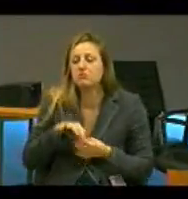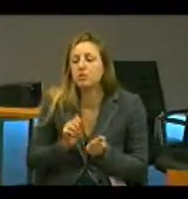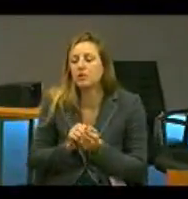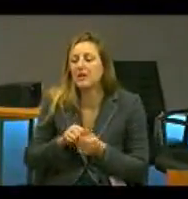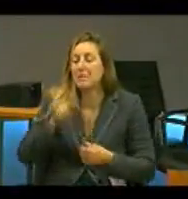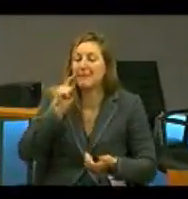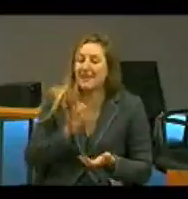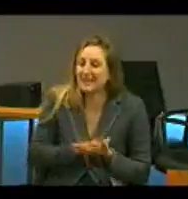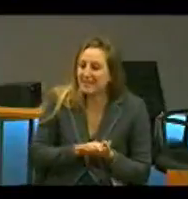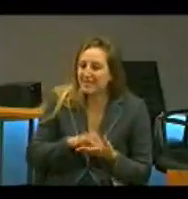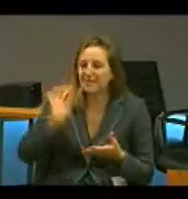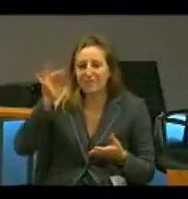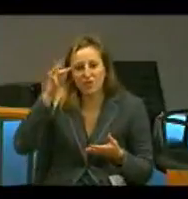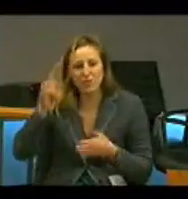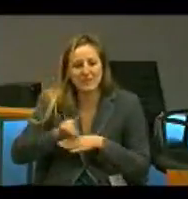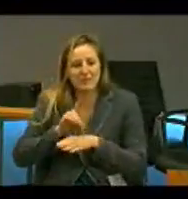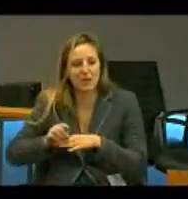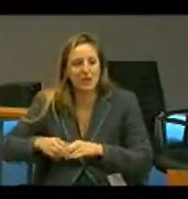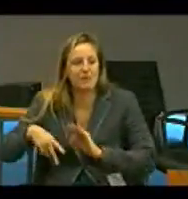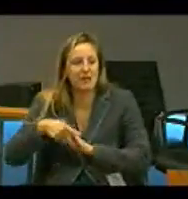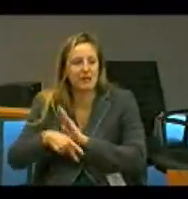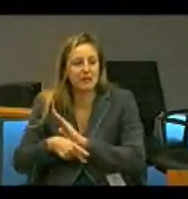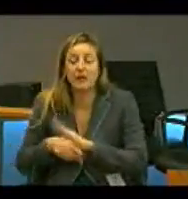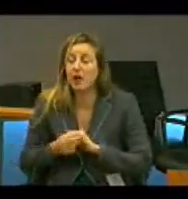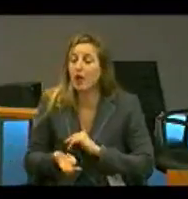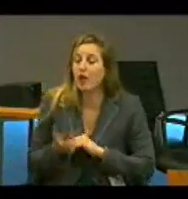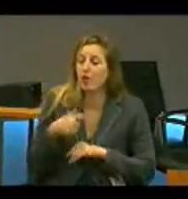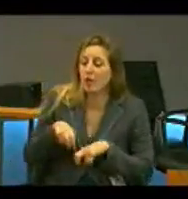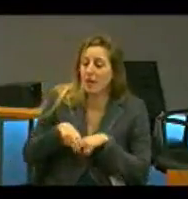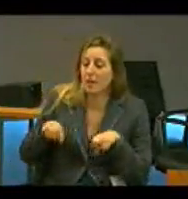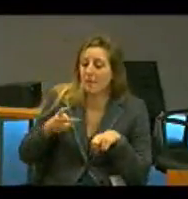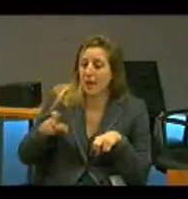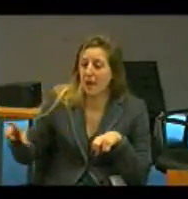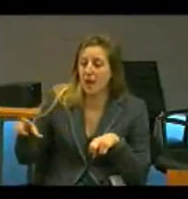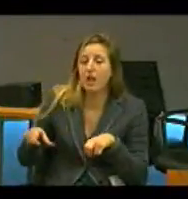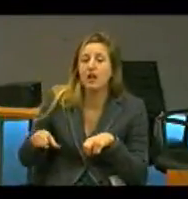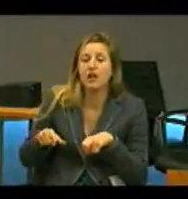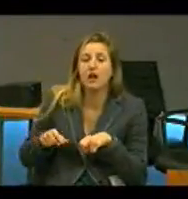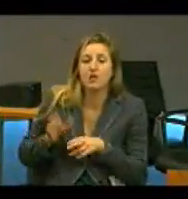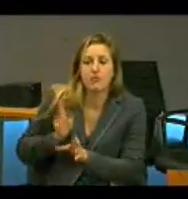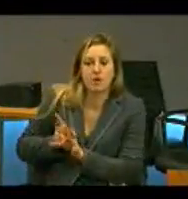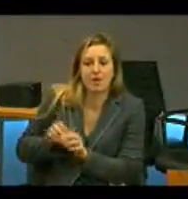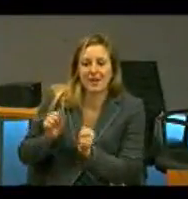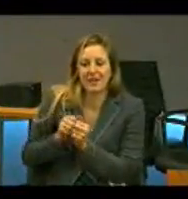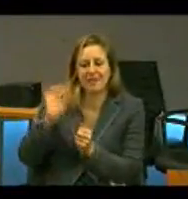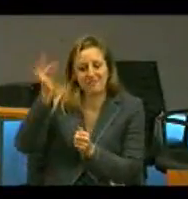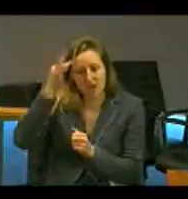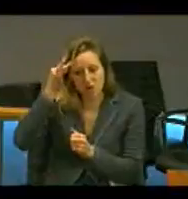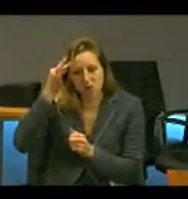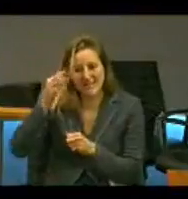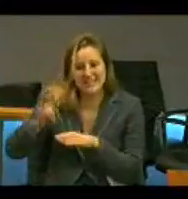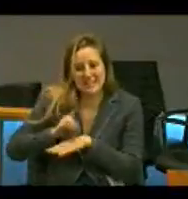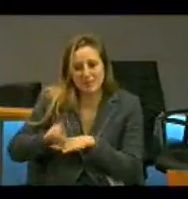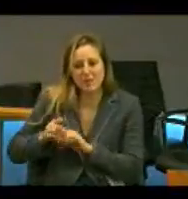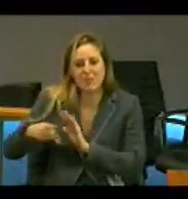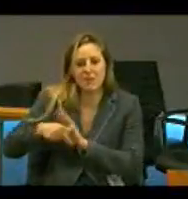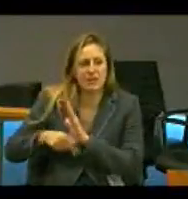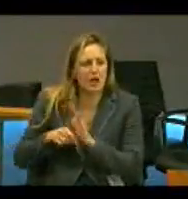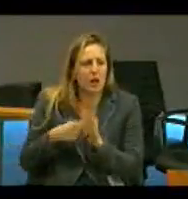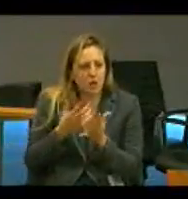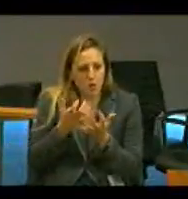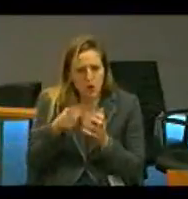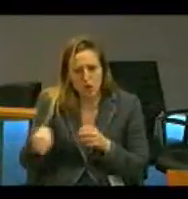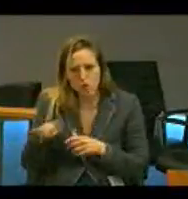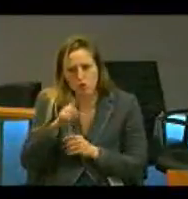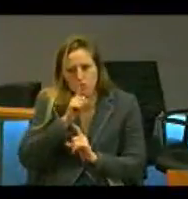policy. And for the three panelists who were participant in generating federal discipline policy, I'd be interested in having you respond about whether you